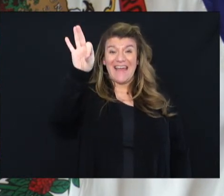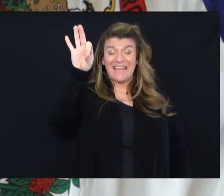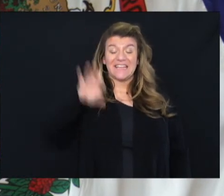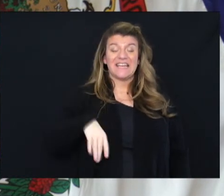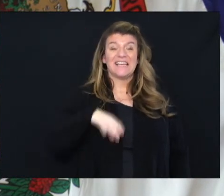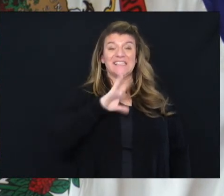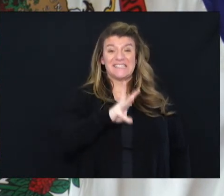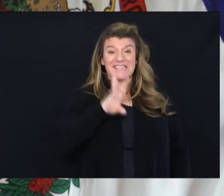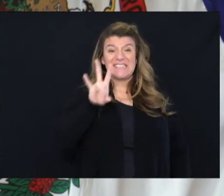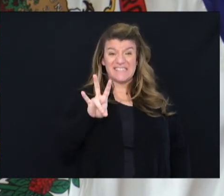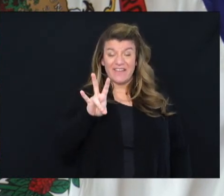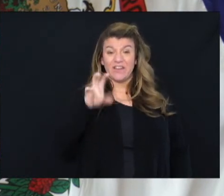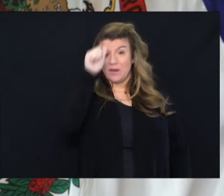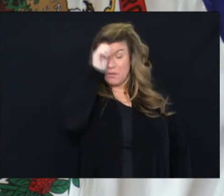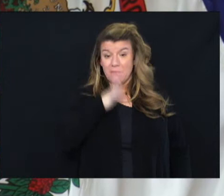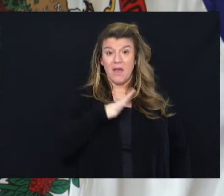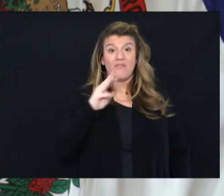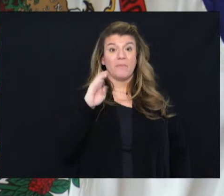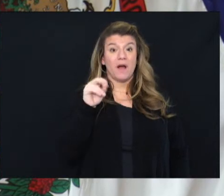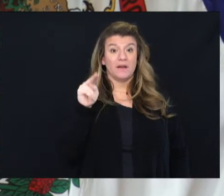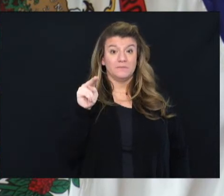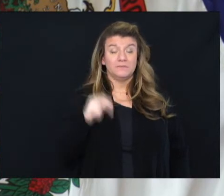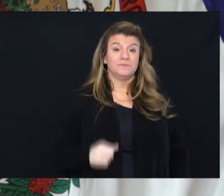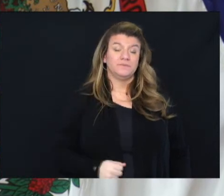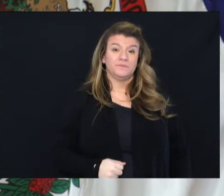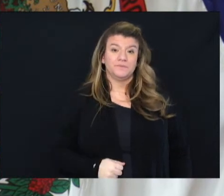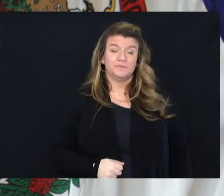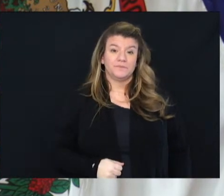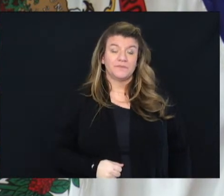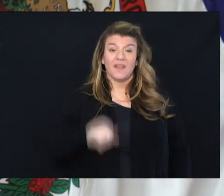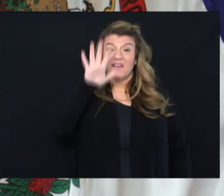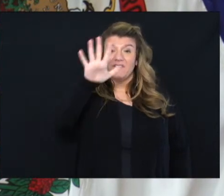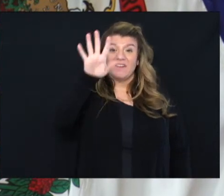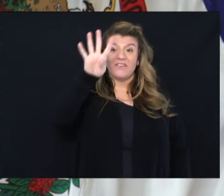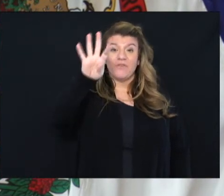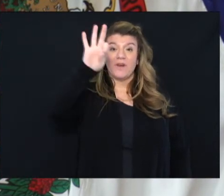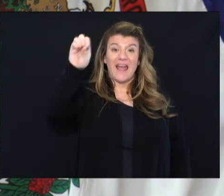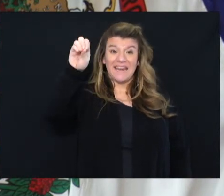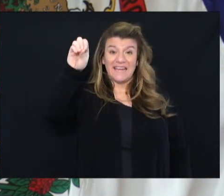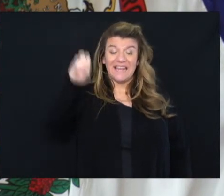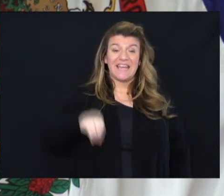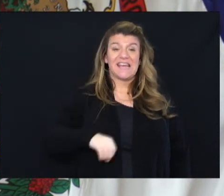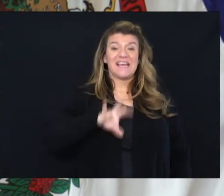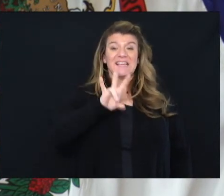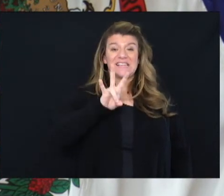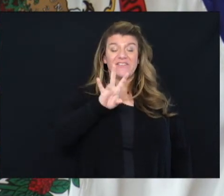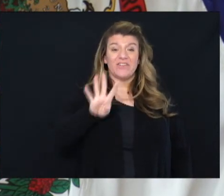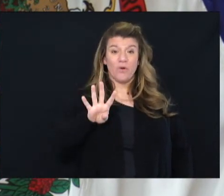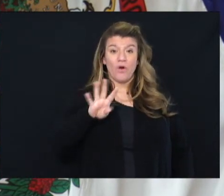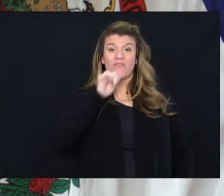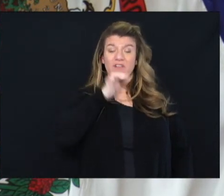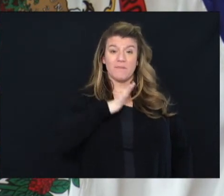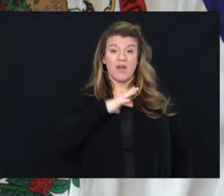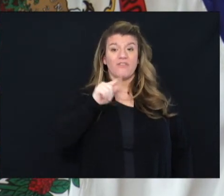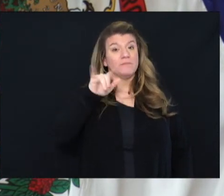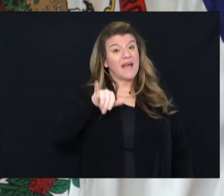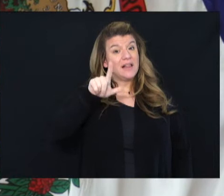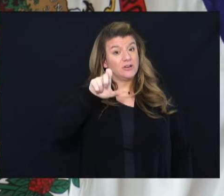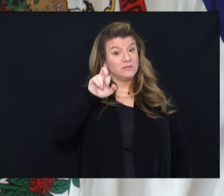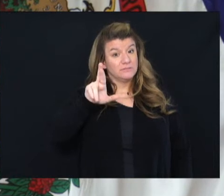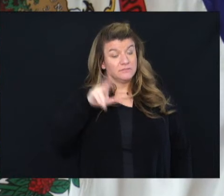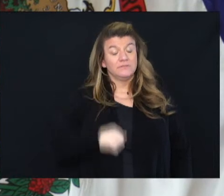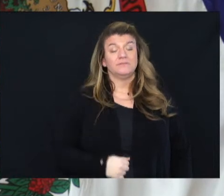is a 67-year-old male from Monongahela County. The 5,490th death is a 74-year-old female from Tyler